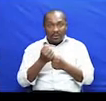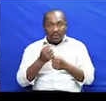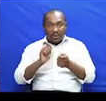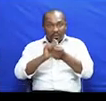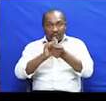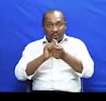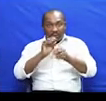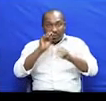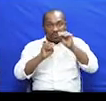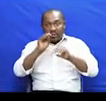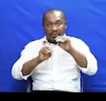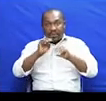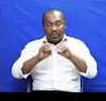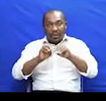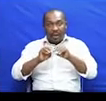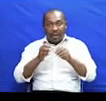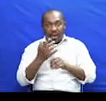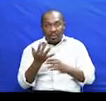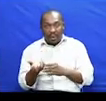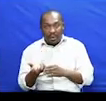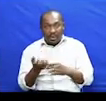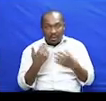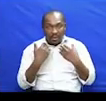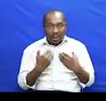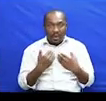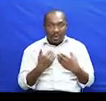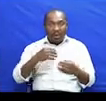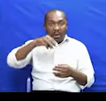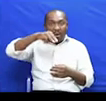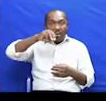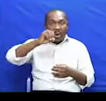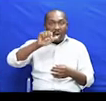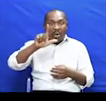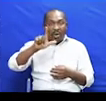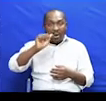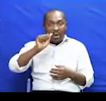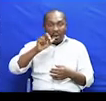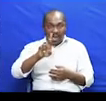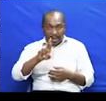number. Then what is next? So molar mass